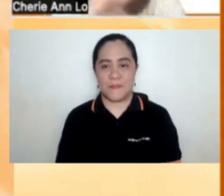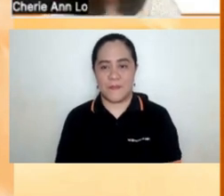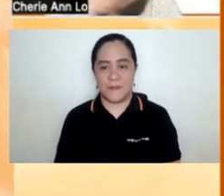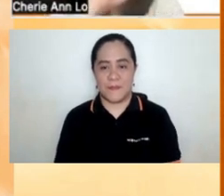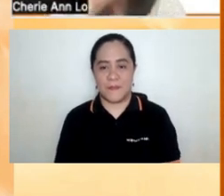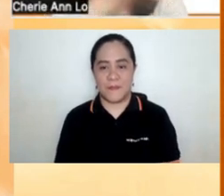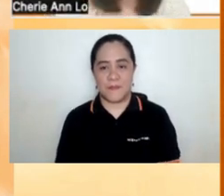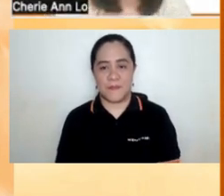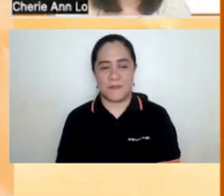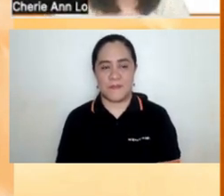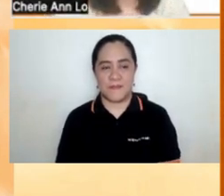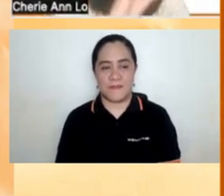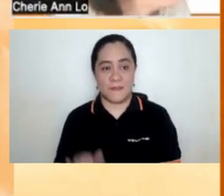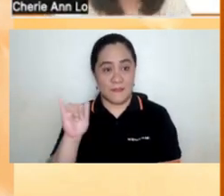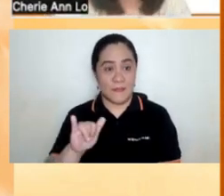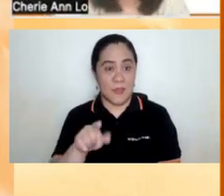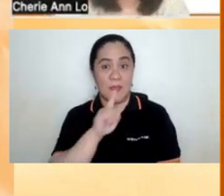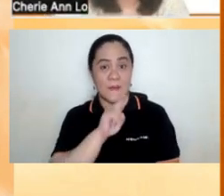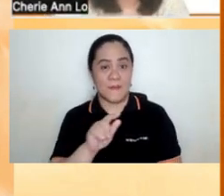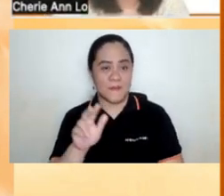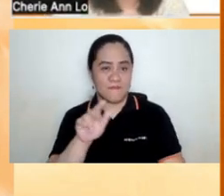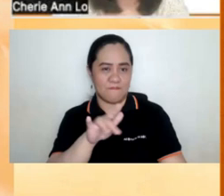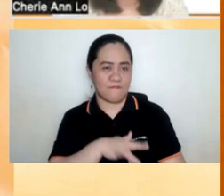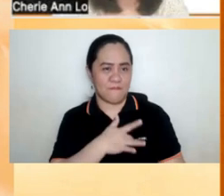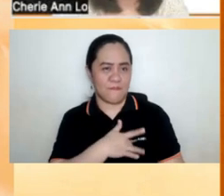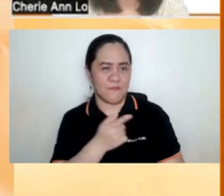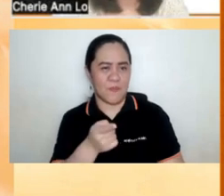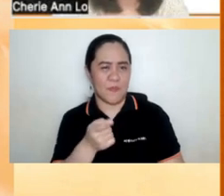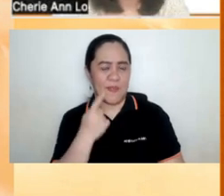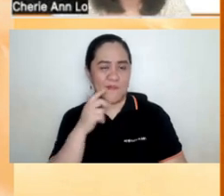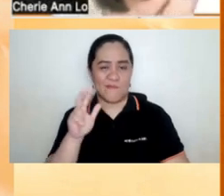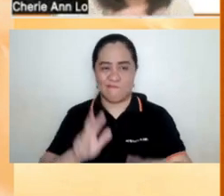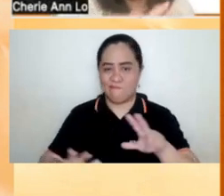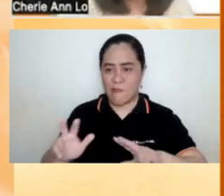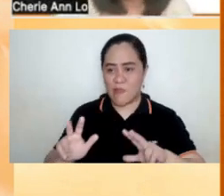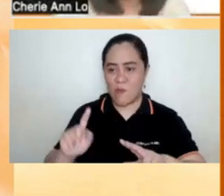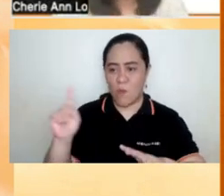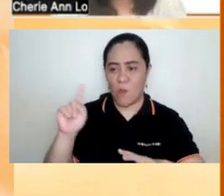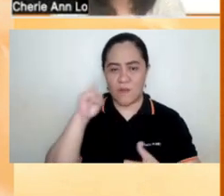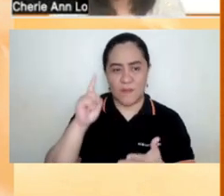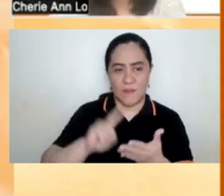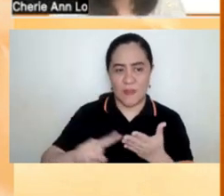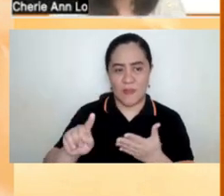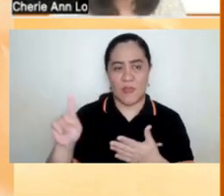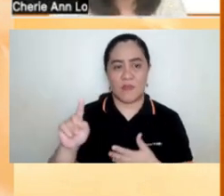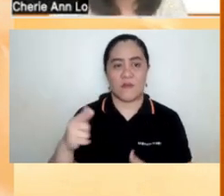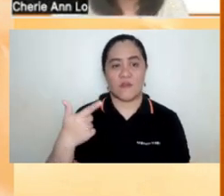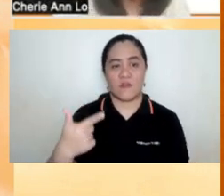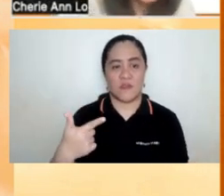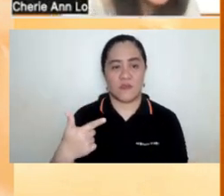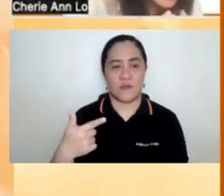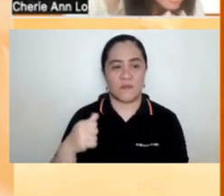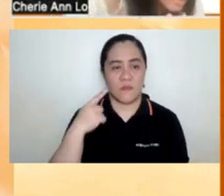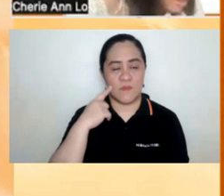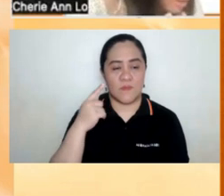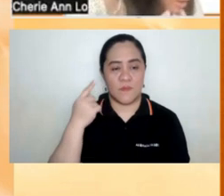So that's the feeling of anxiety. What are the clinical manifestations of anxiety? So we have the DSM-5, which is the